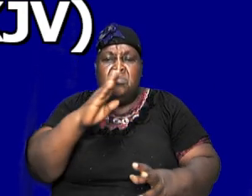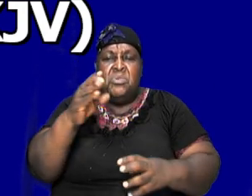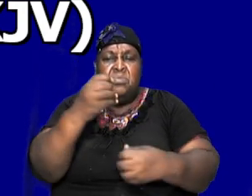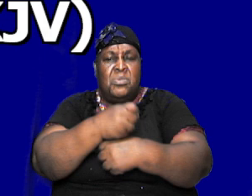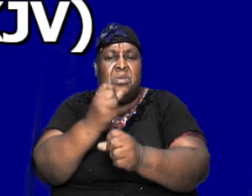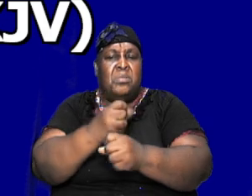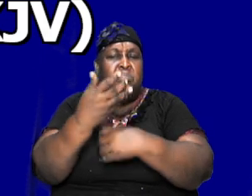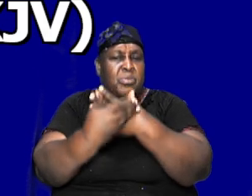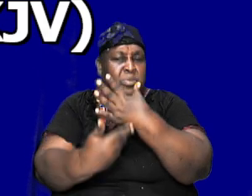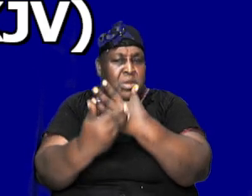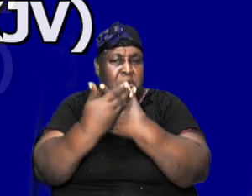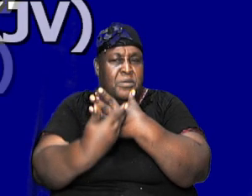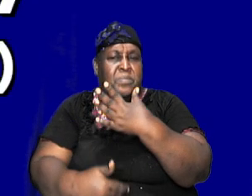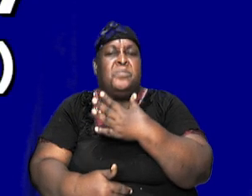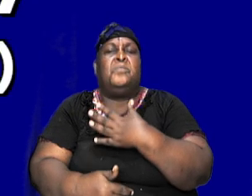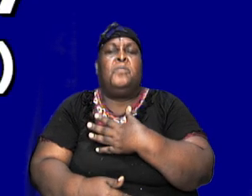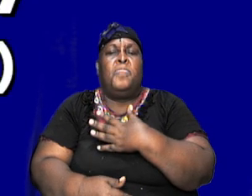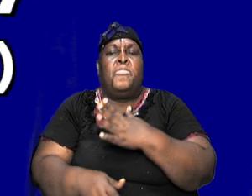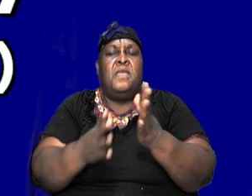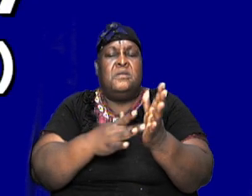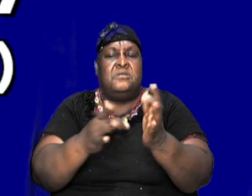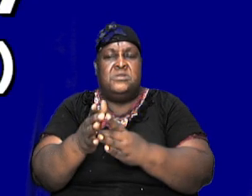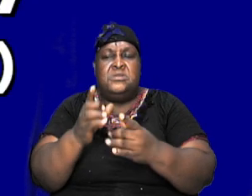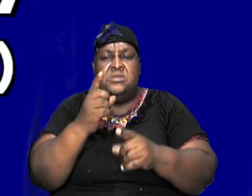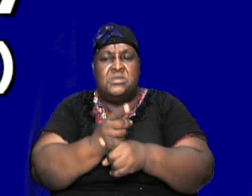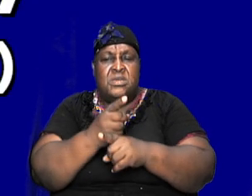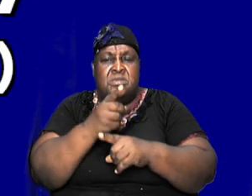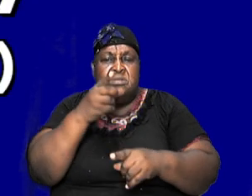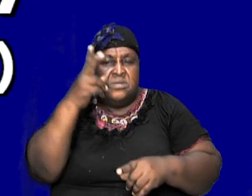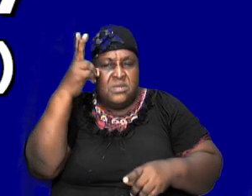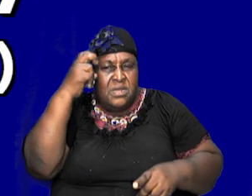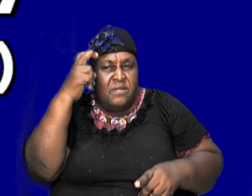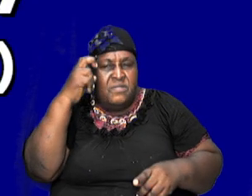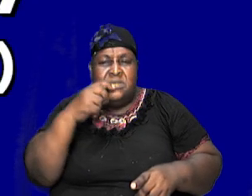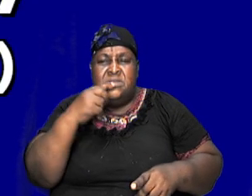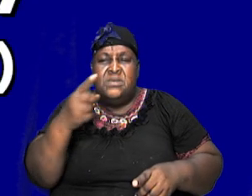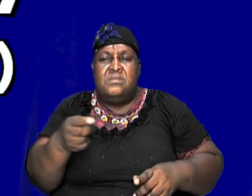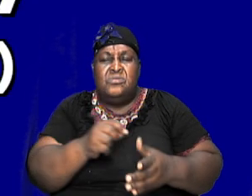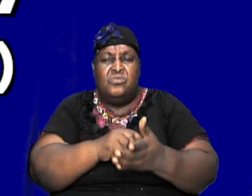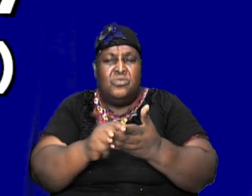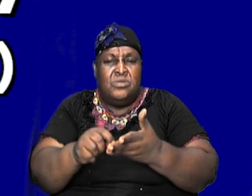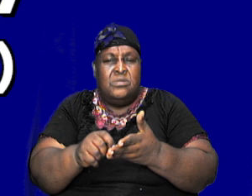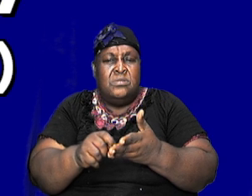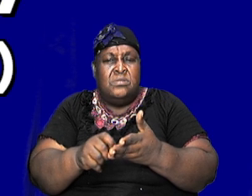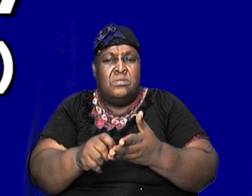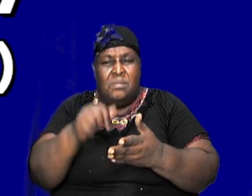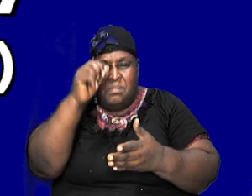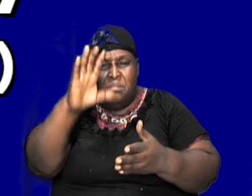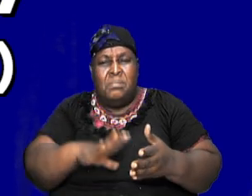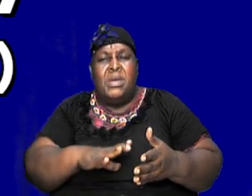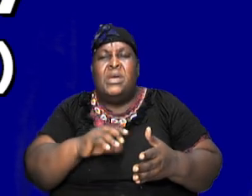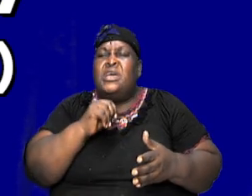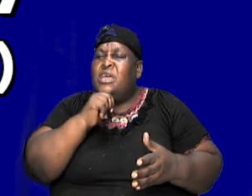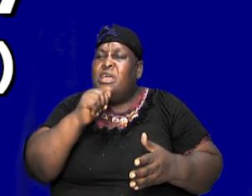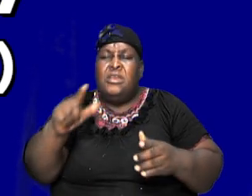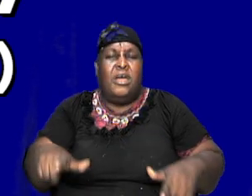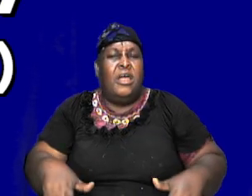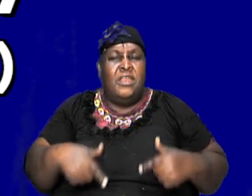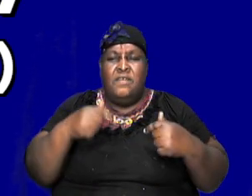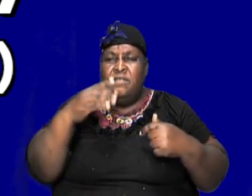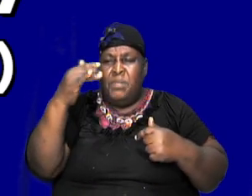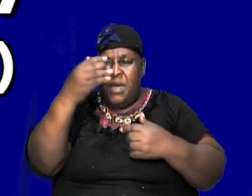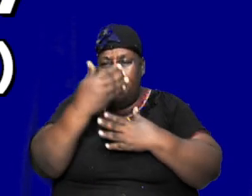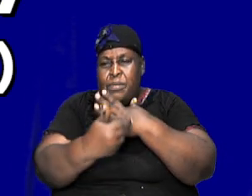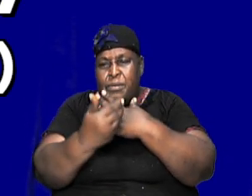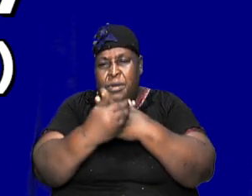that it be made bread." And Jesus answered him, saying, "It is written, that man shall